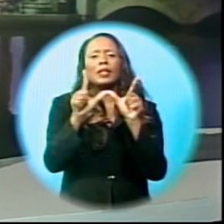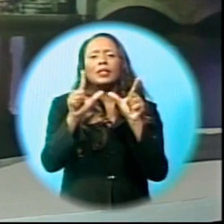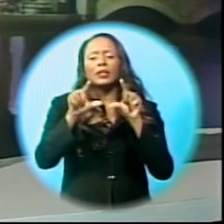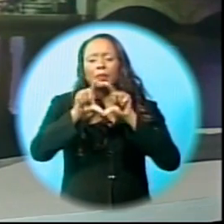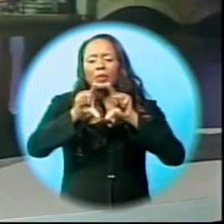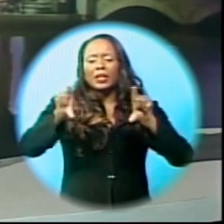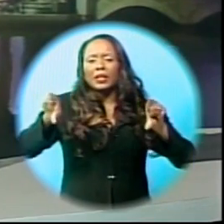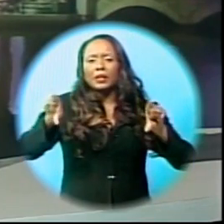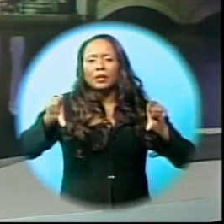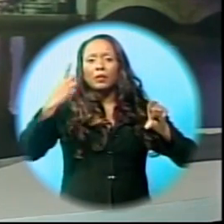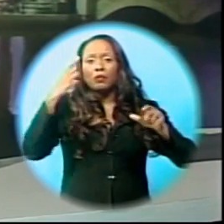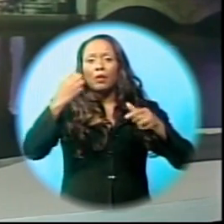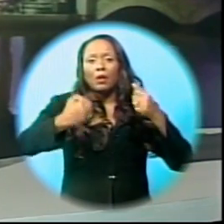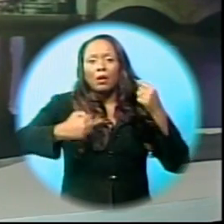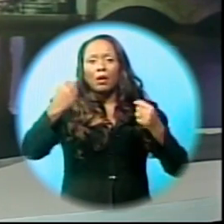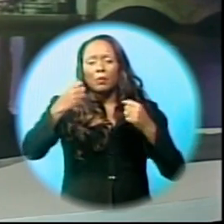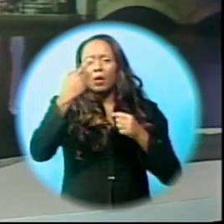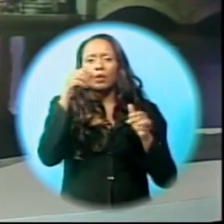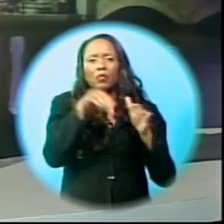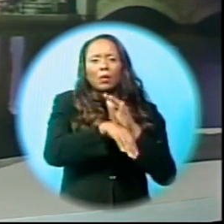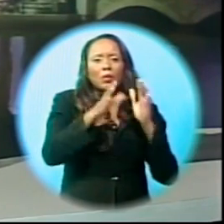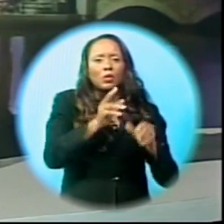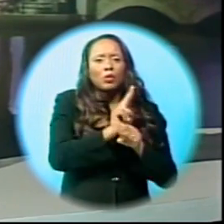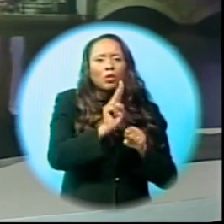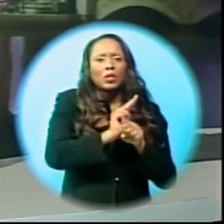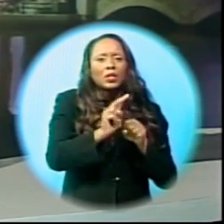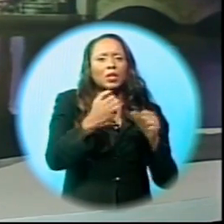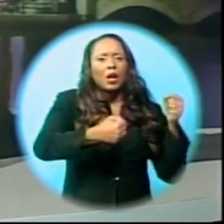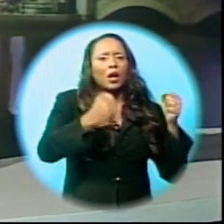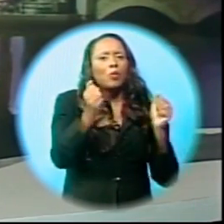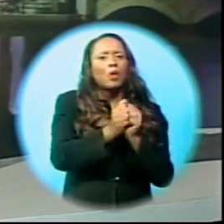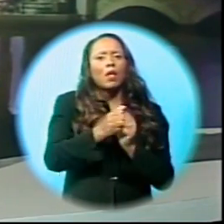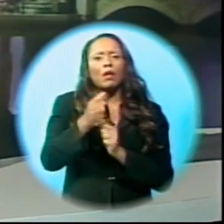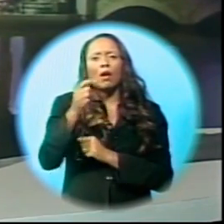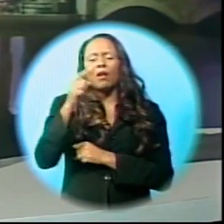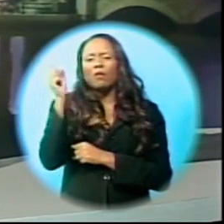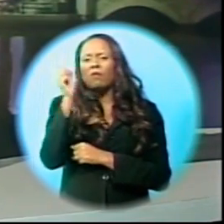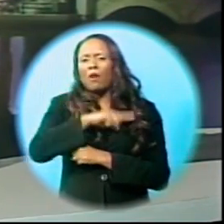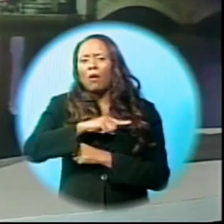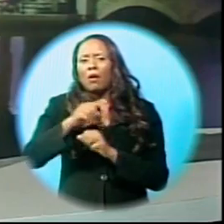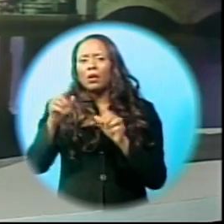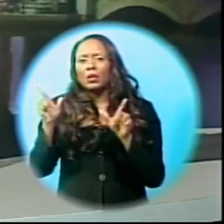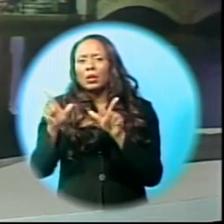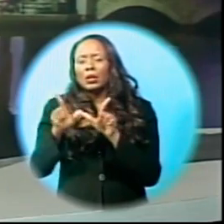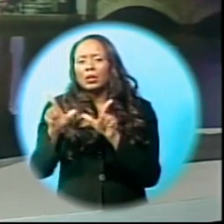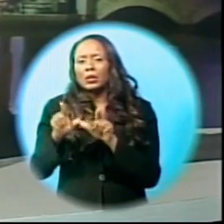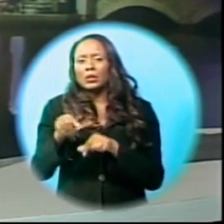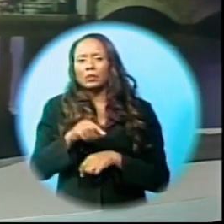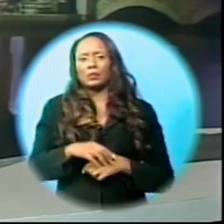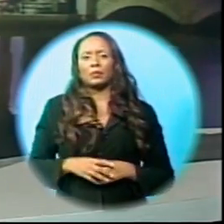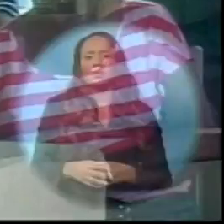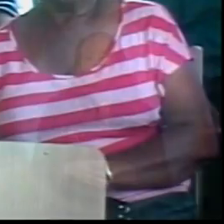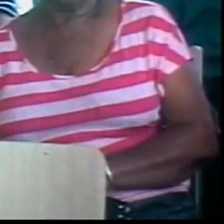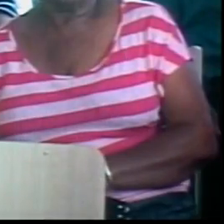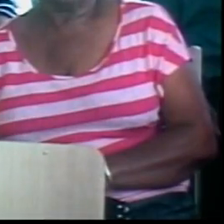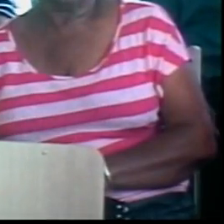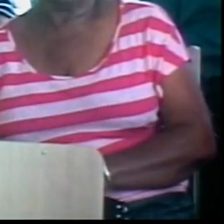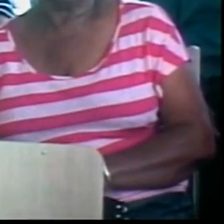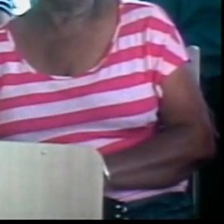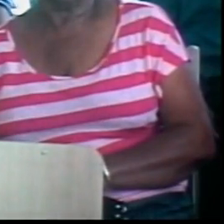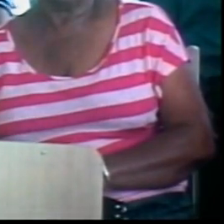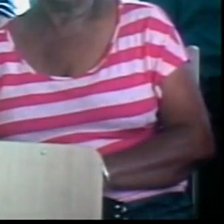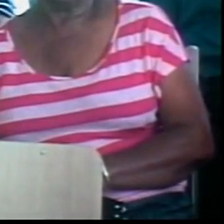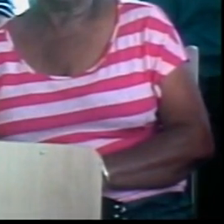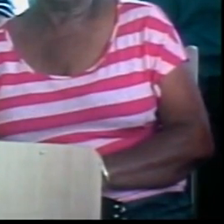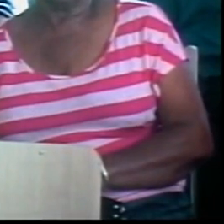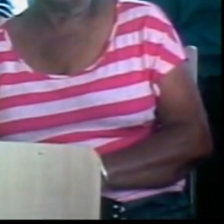address concerns about criminals using cars with fictitious license plates to commit crime. He made the announcement during a Democratic Labour Party St.